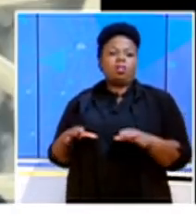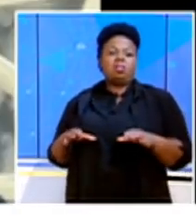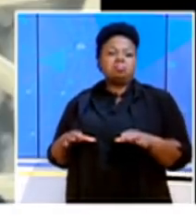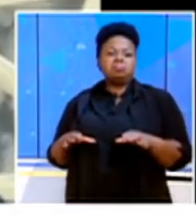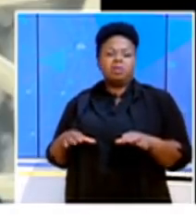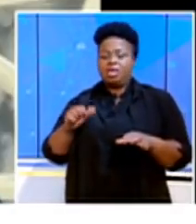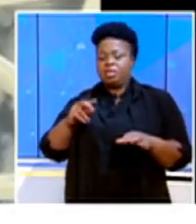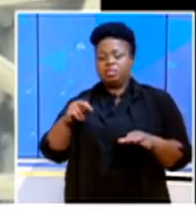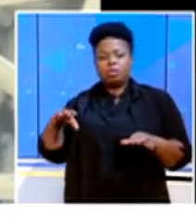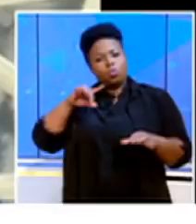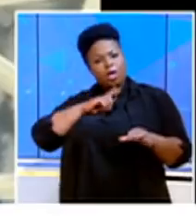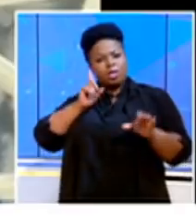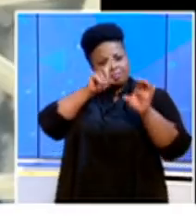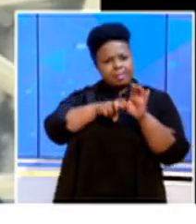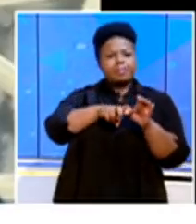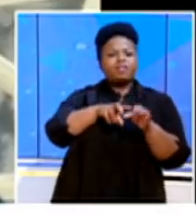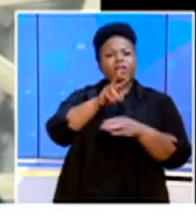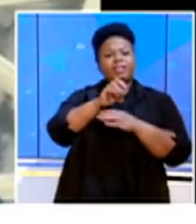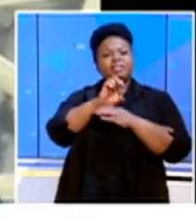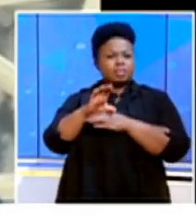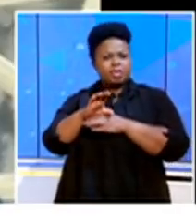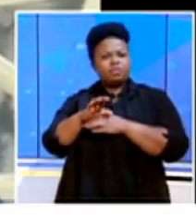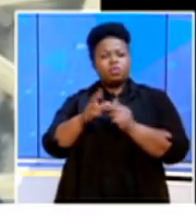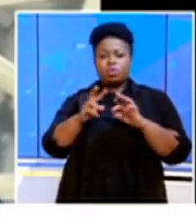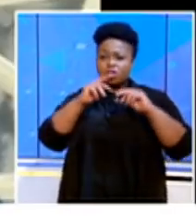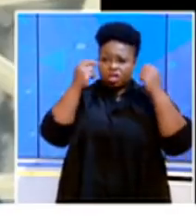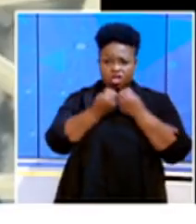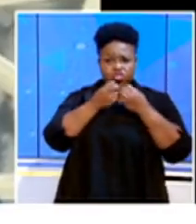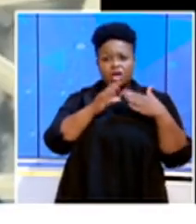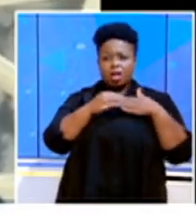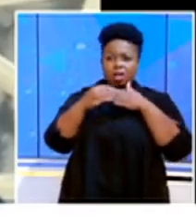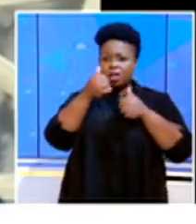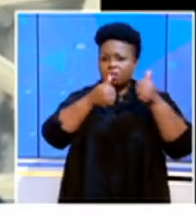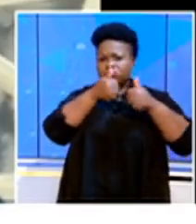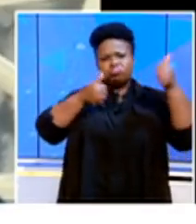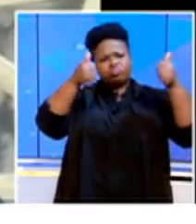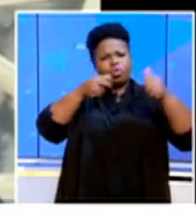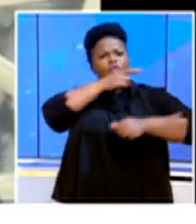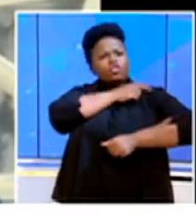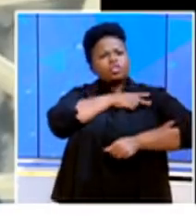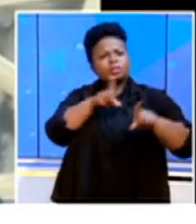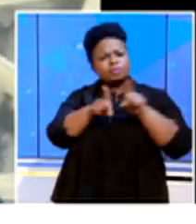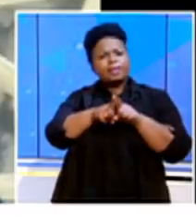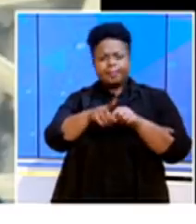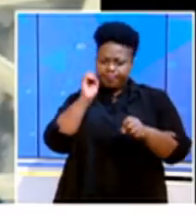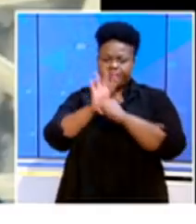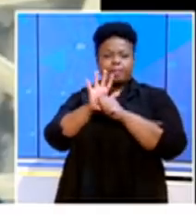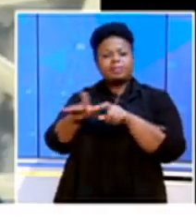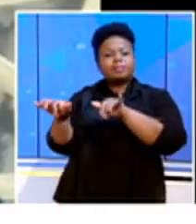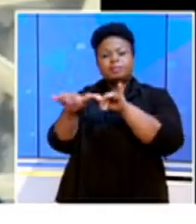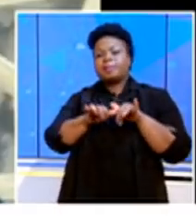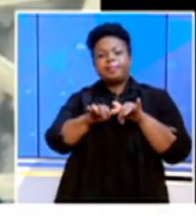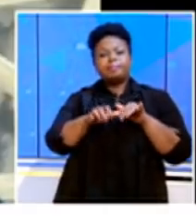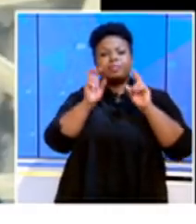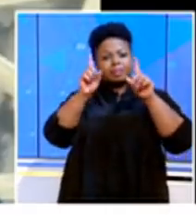He serves with the national officials and gets to be affected by this kind of